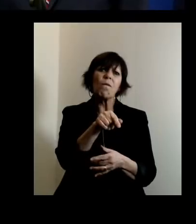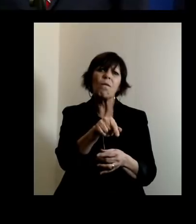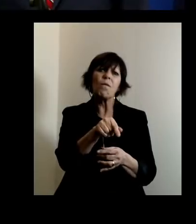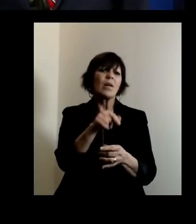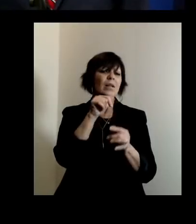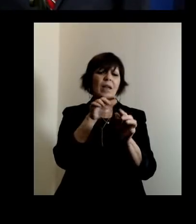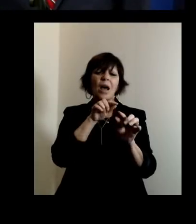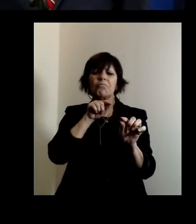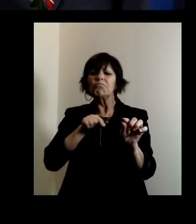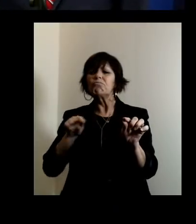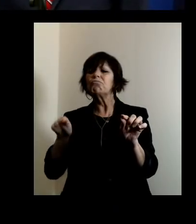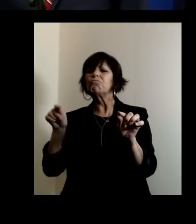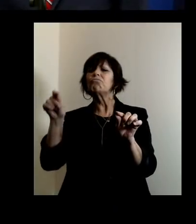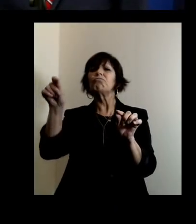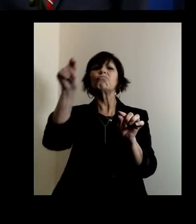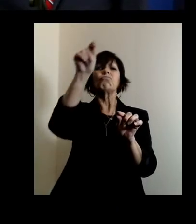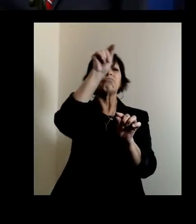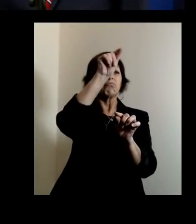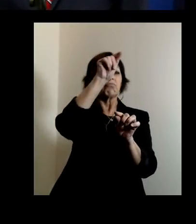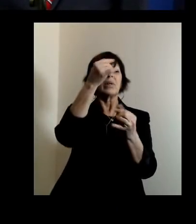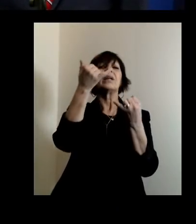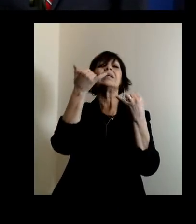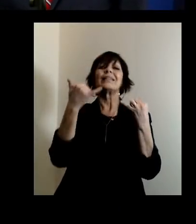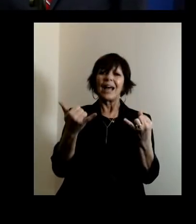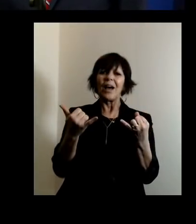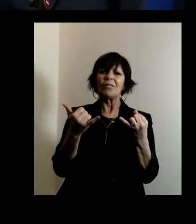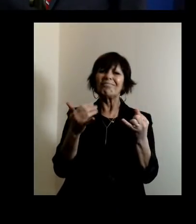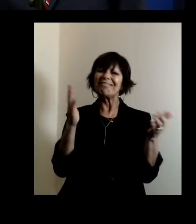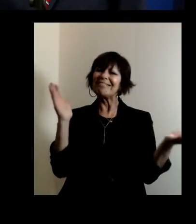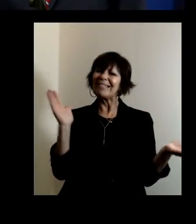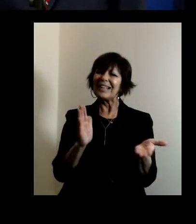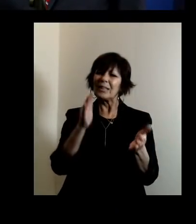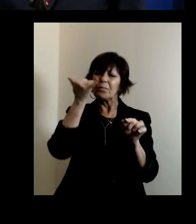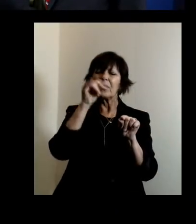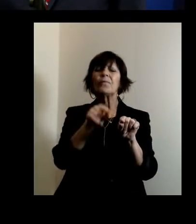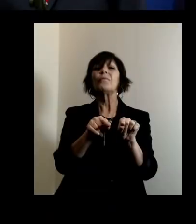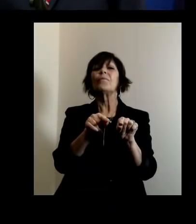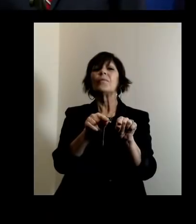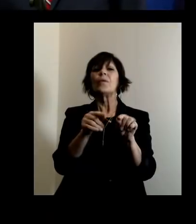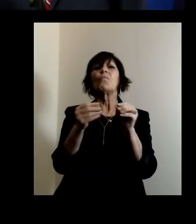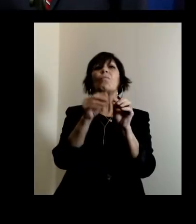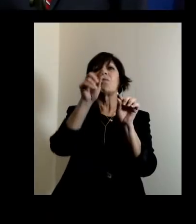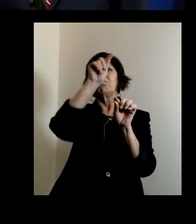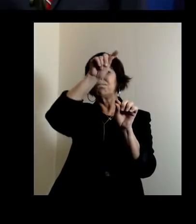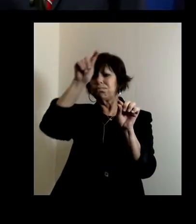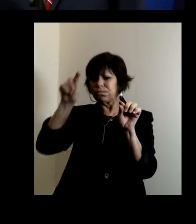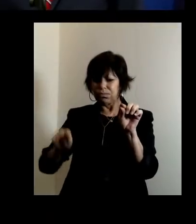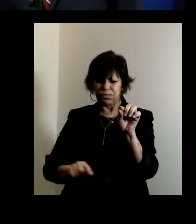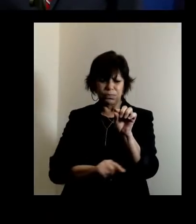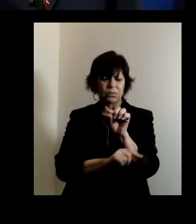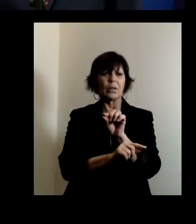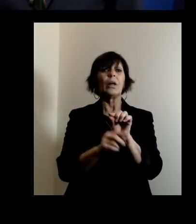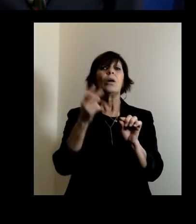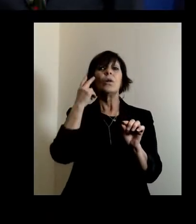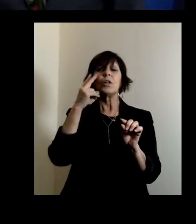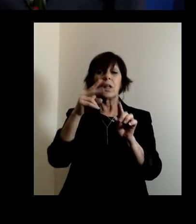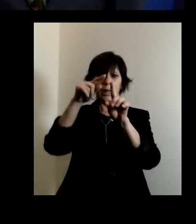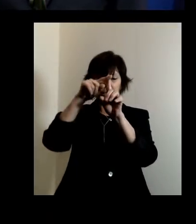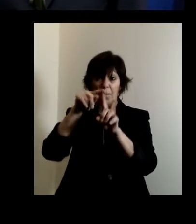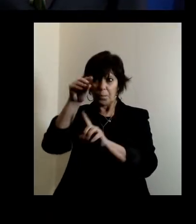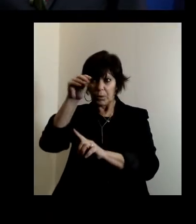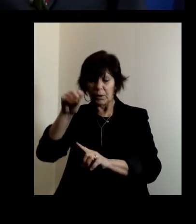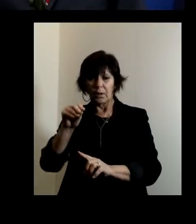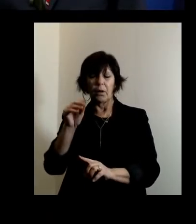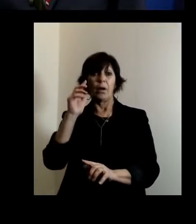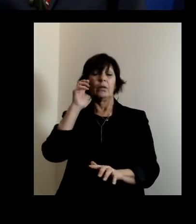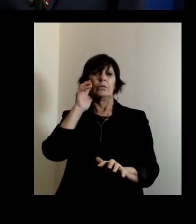from the city of Buffalo. And when you look at the positivity rate, this is striking, though